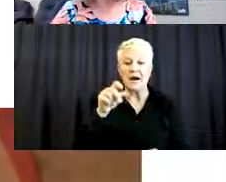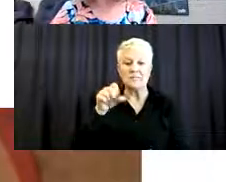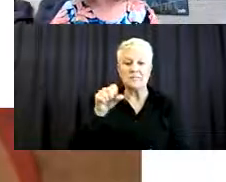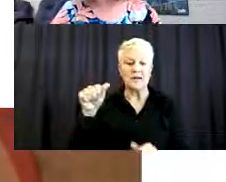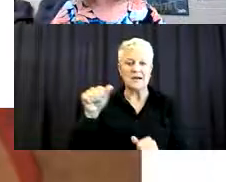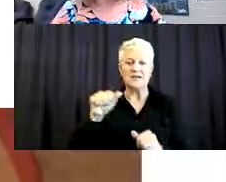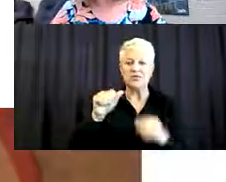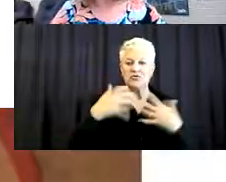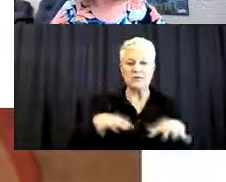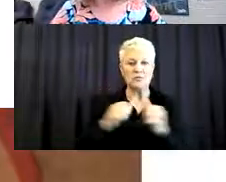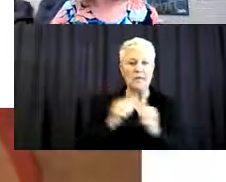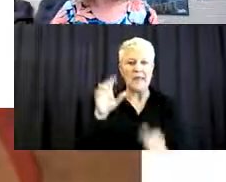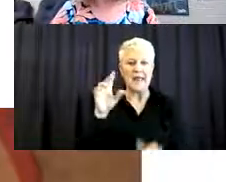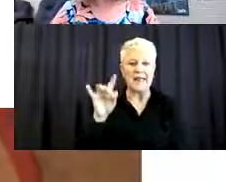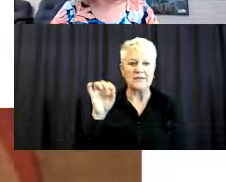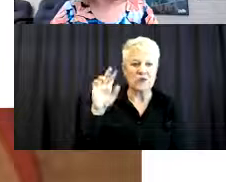please.